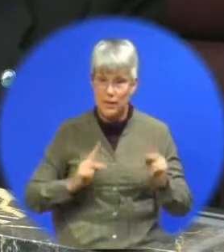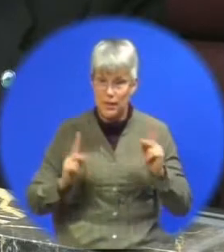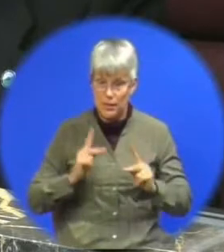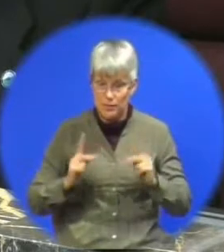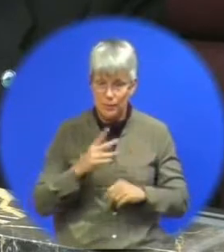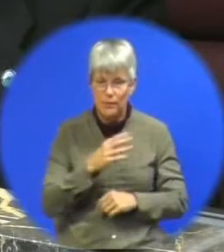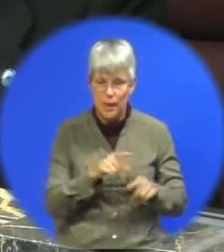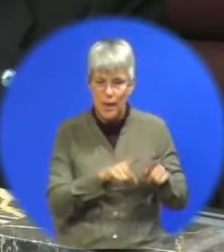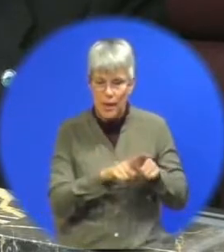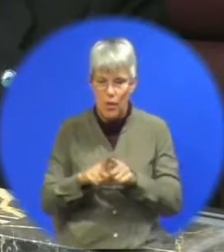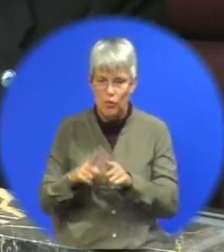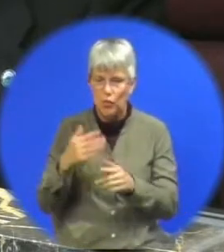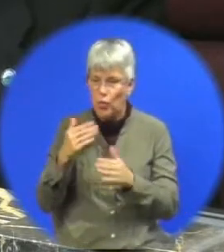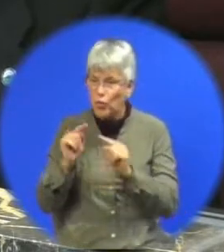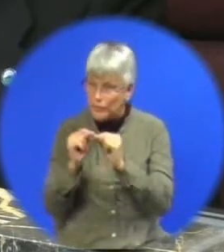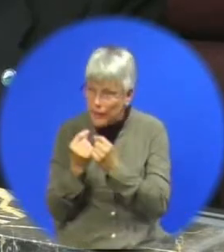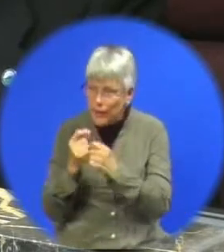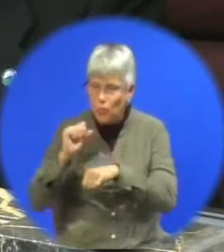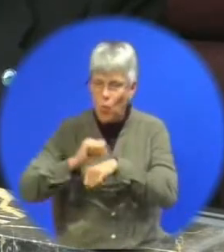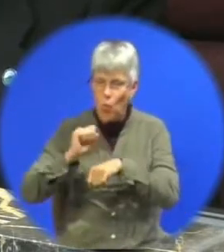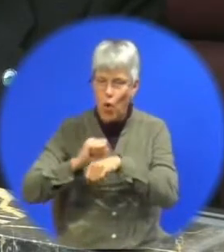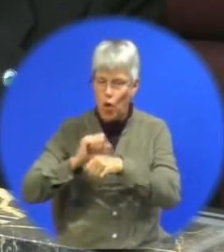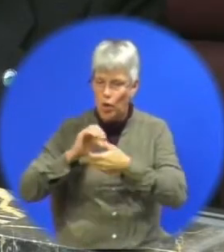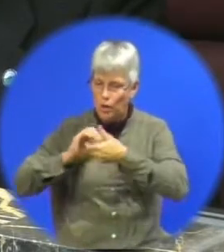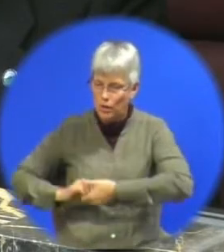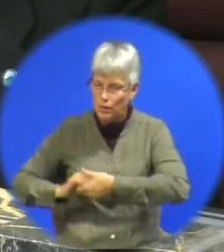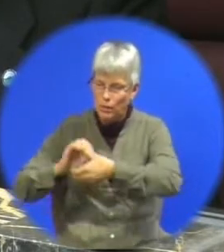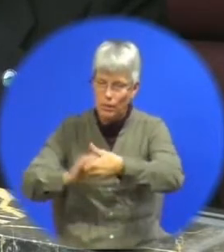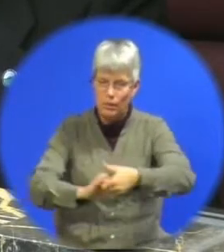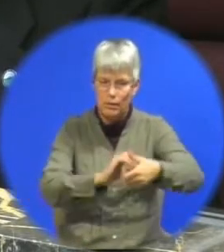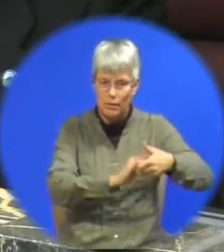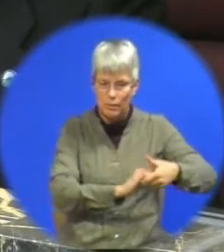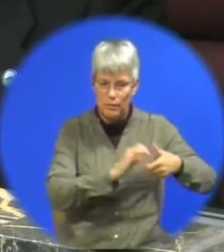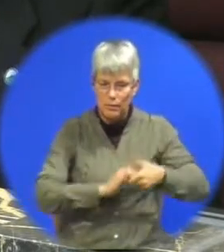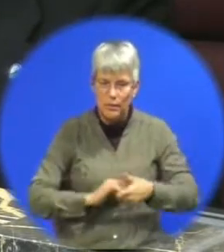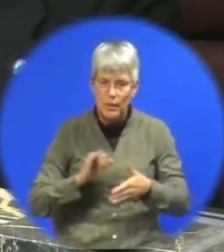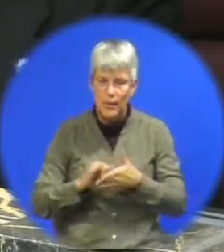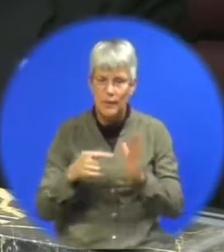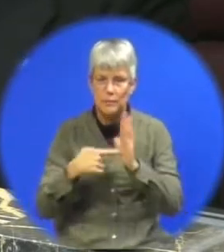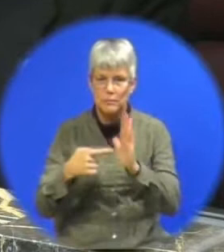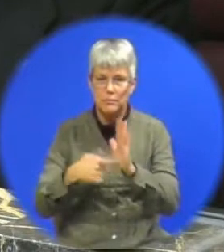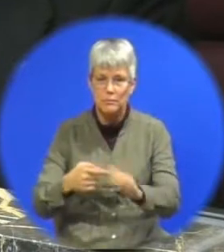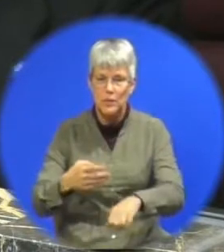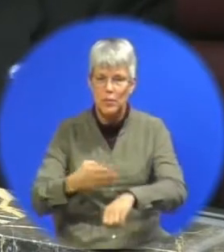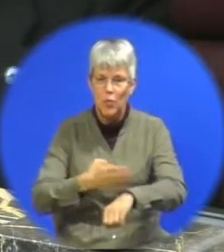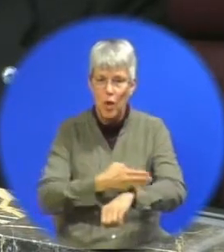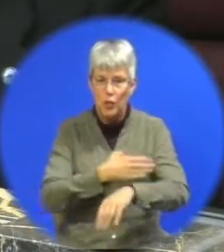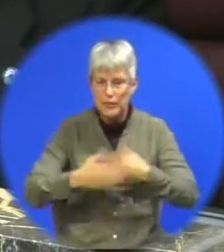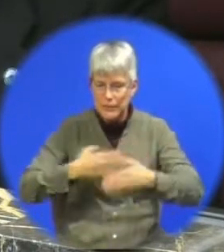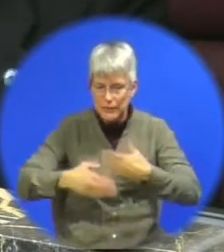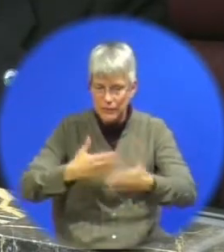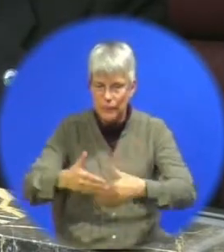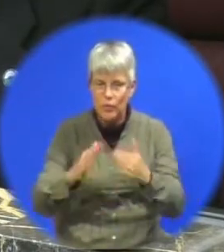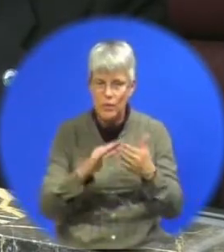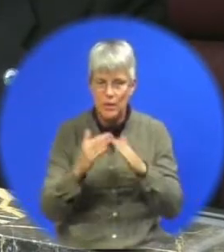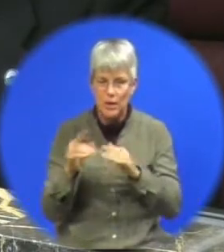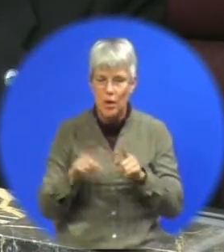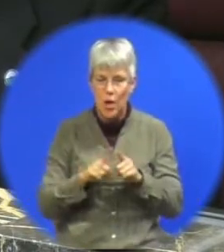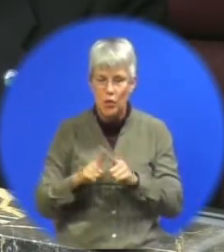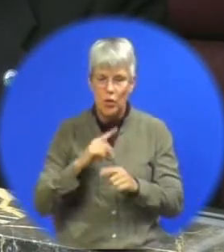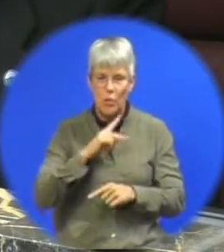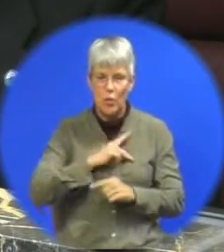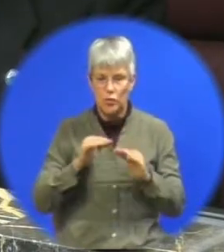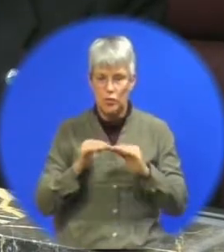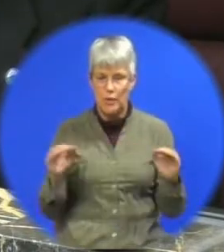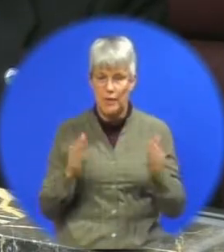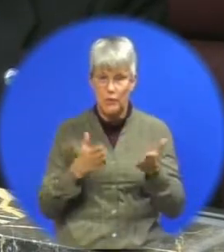exemplary teamwork to other departments that has facilitated progress for the city while maintaining a personal level of service with the